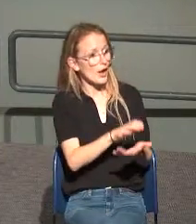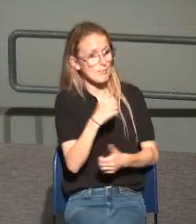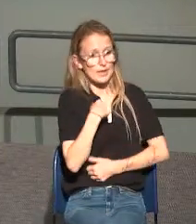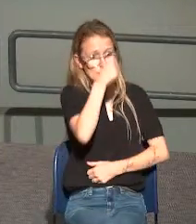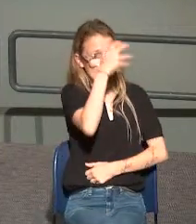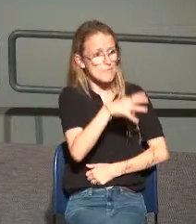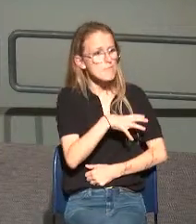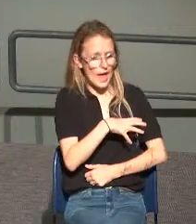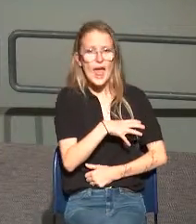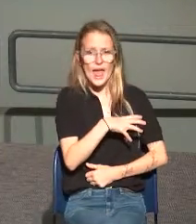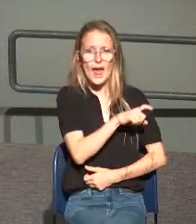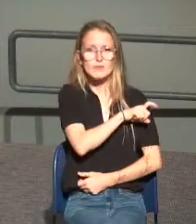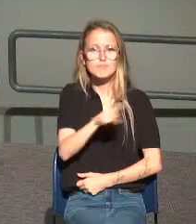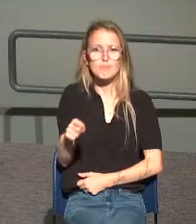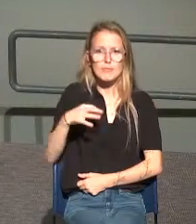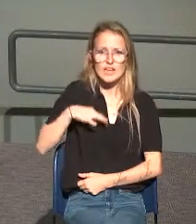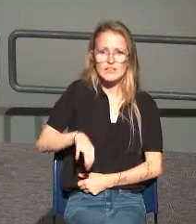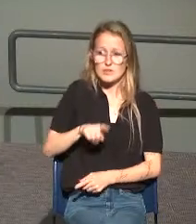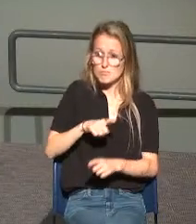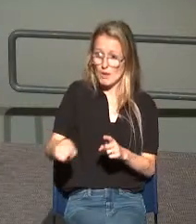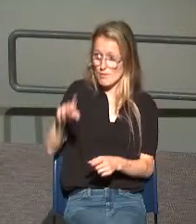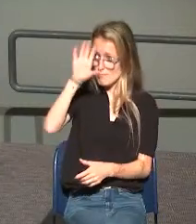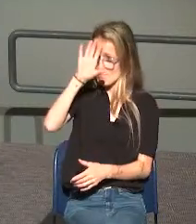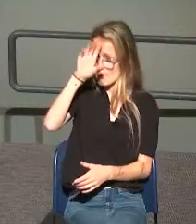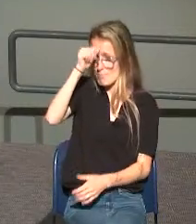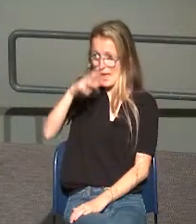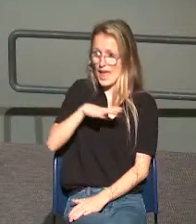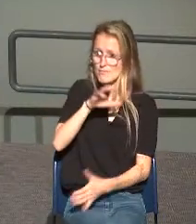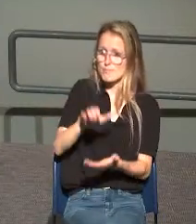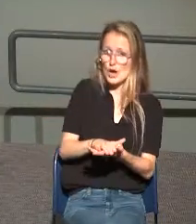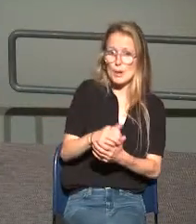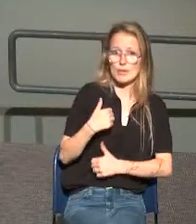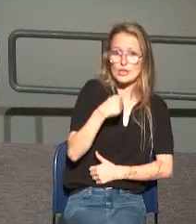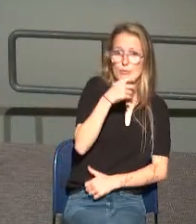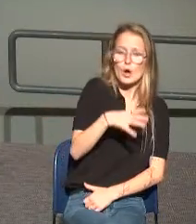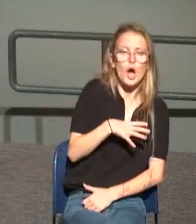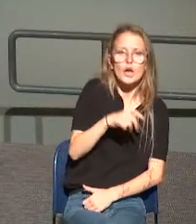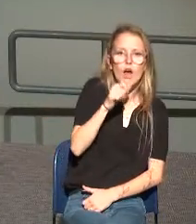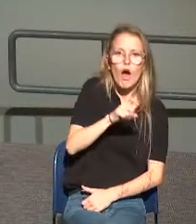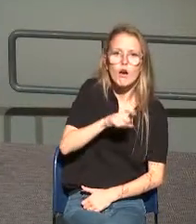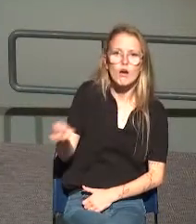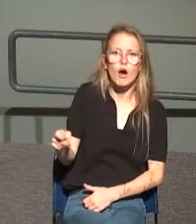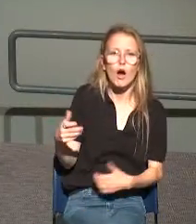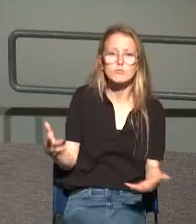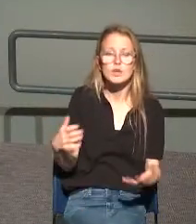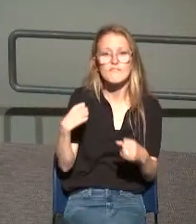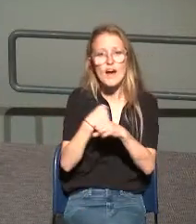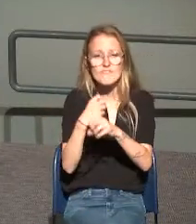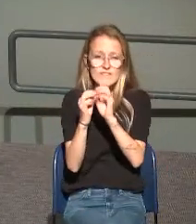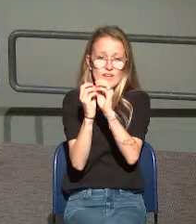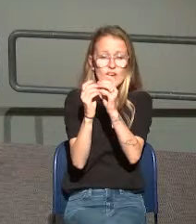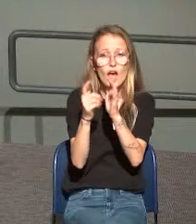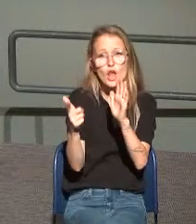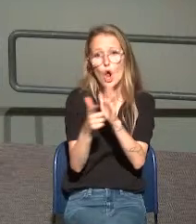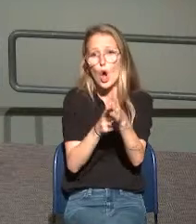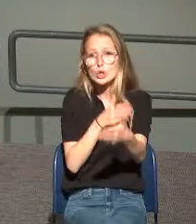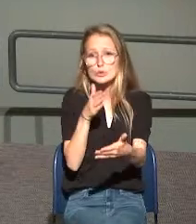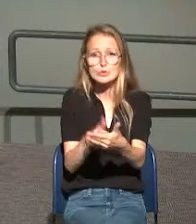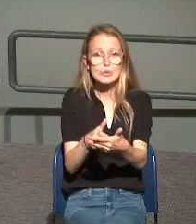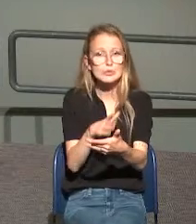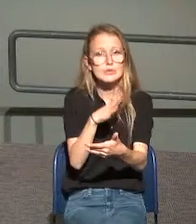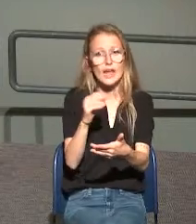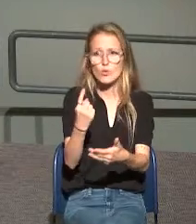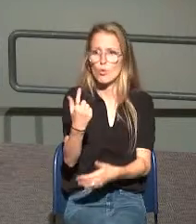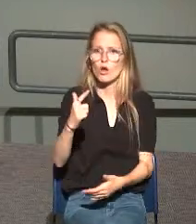And they were just getting tired of all this kind of stuff, and they started filing lawsuits, and they were winning their lawsuits. One of them actually went all the way up to the